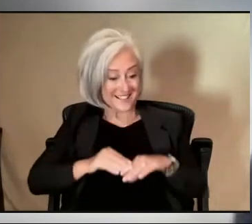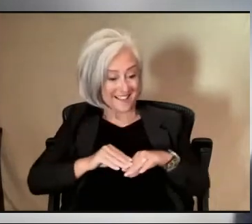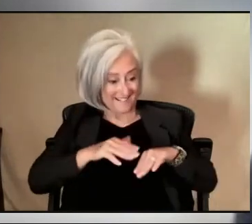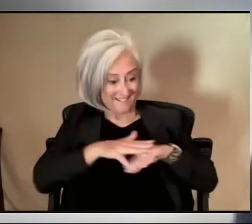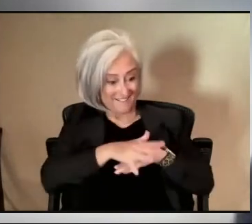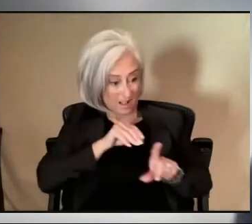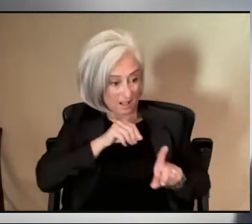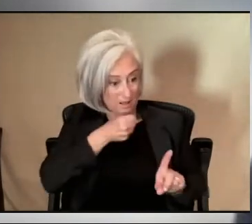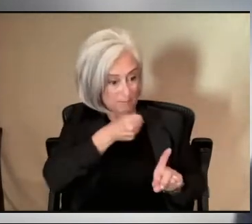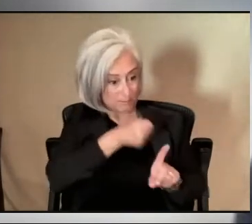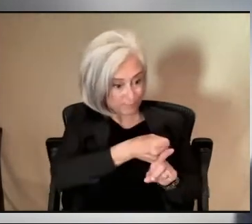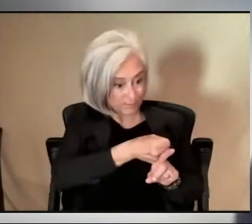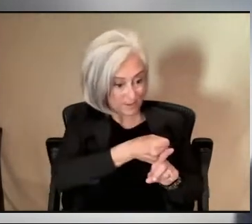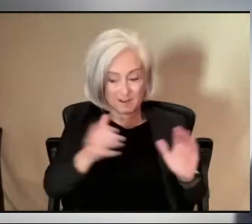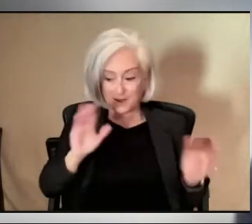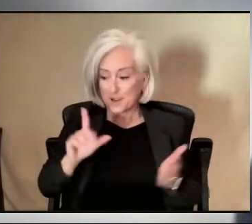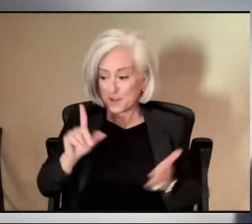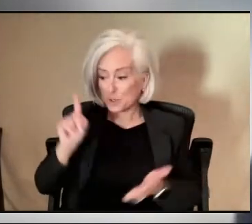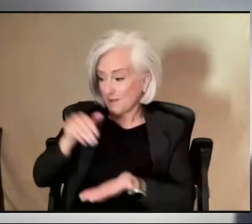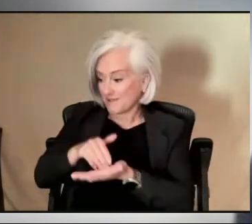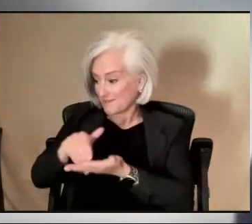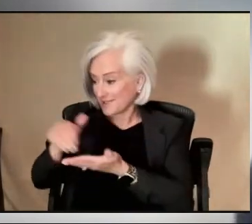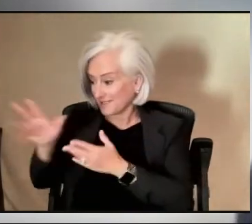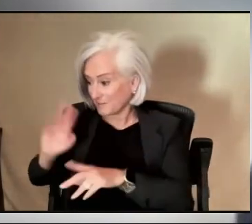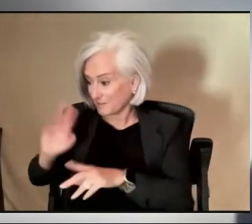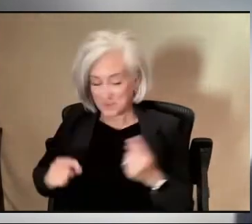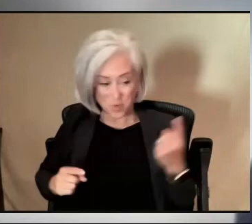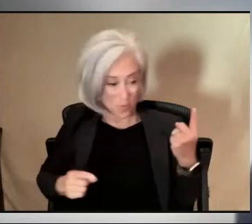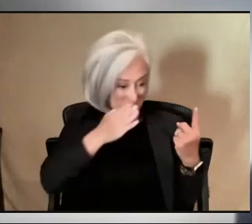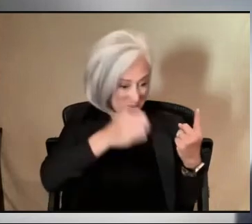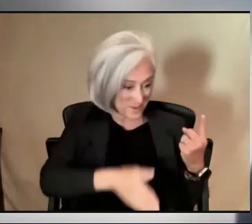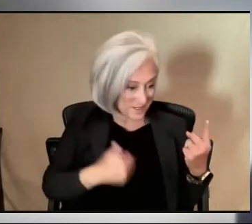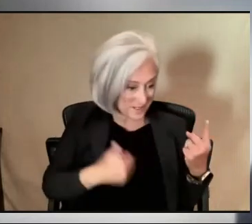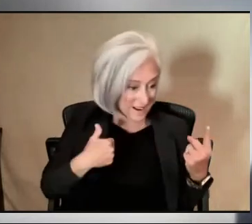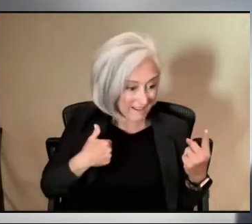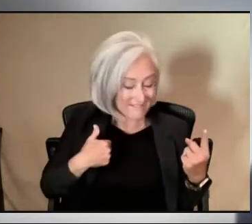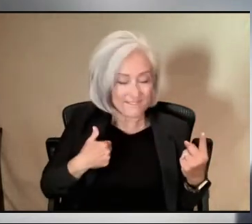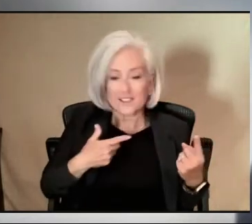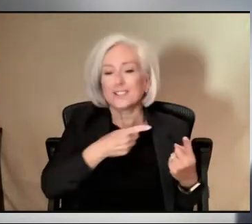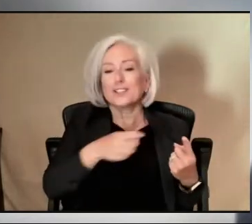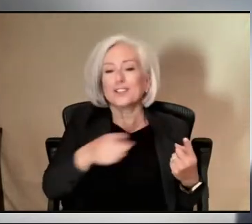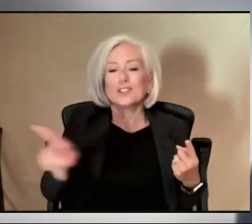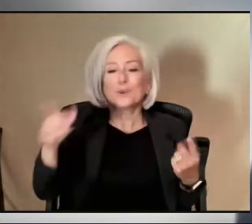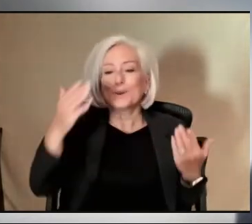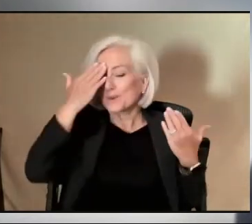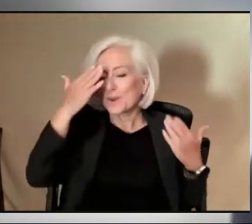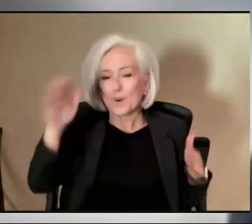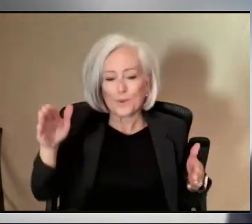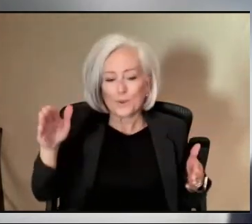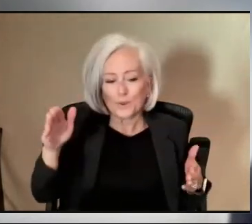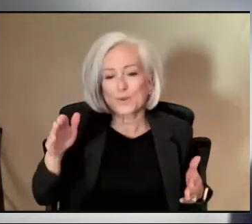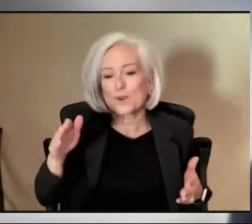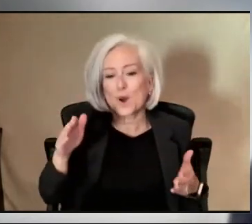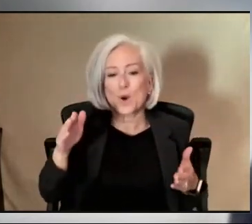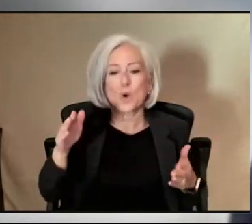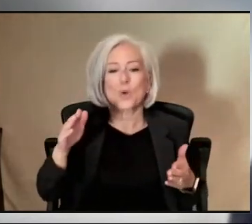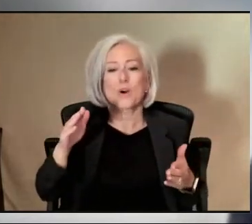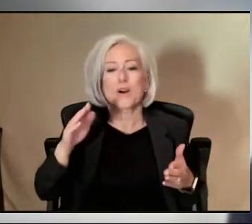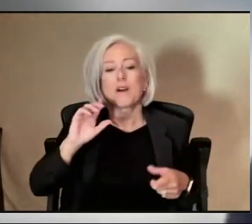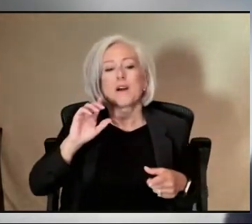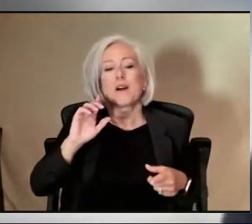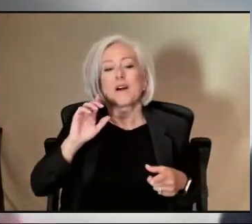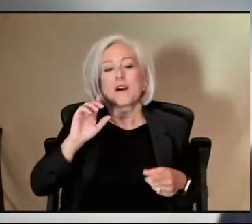the phase 1, 2, and 3 trials. You don't find out about something that occurs 1 in a million until you